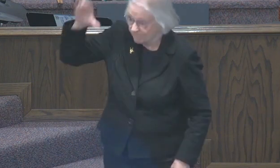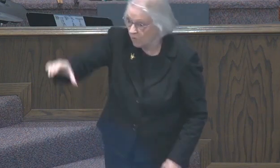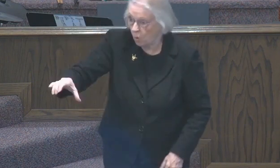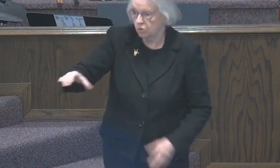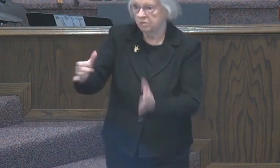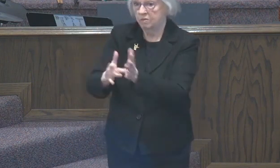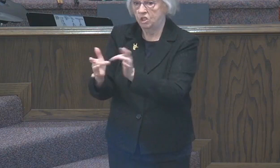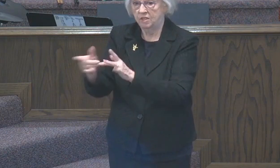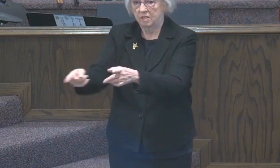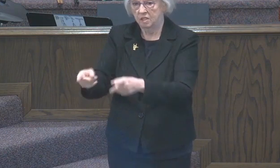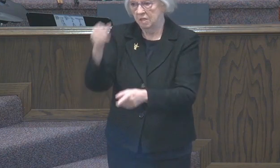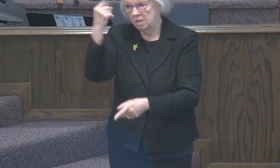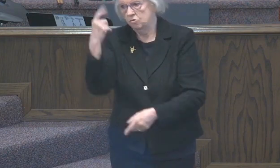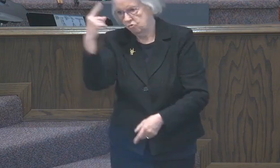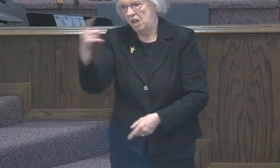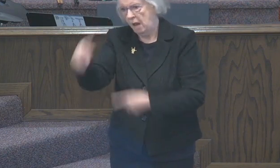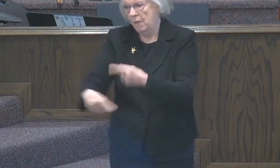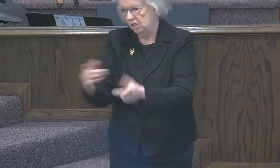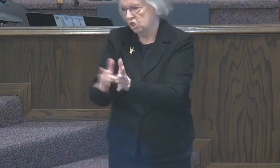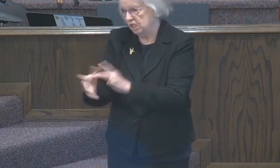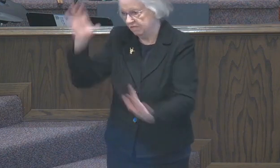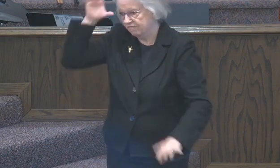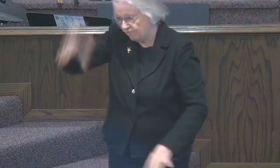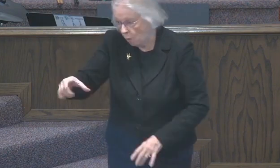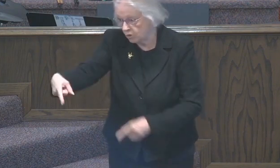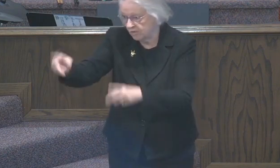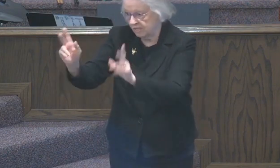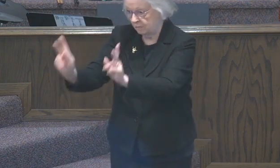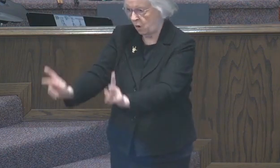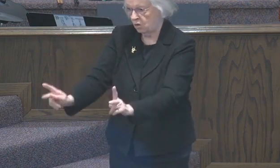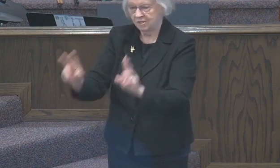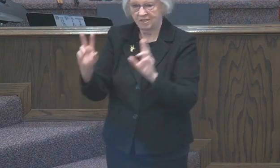thing right here. Is Jesus doesn't need you to defend him.